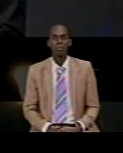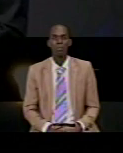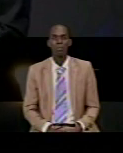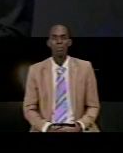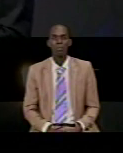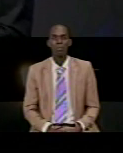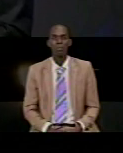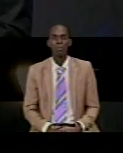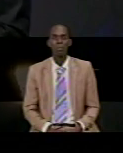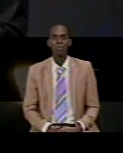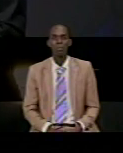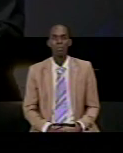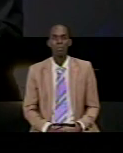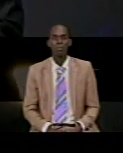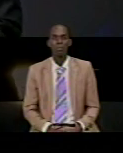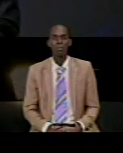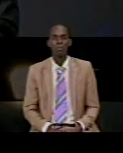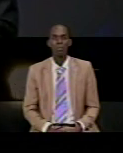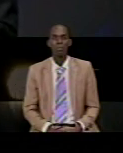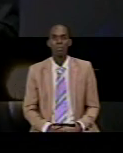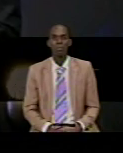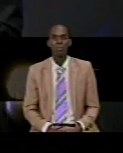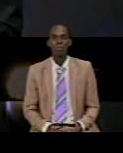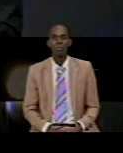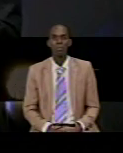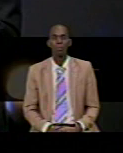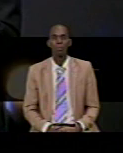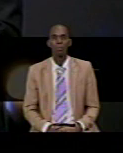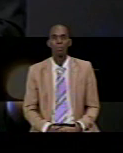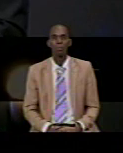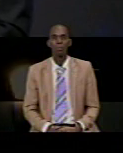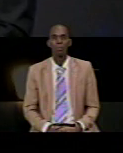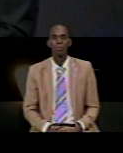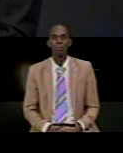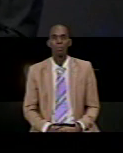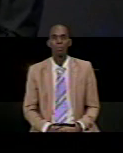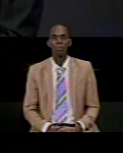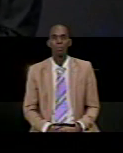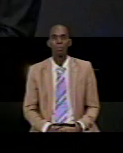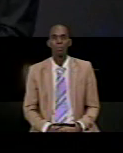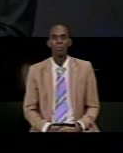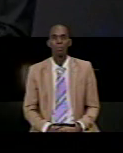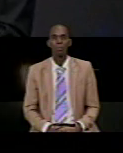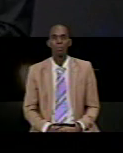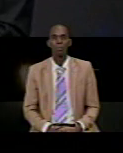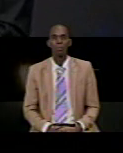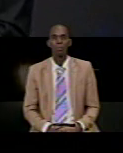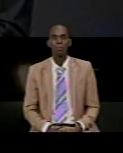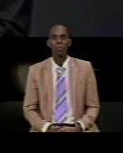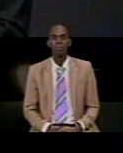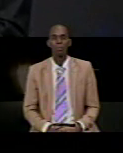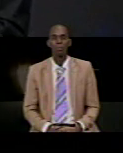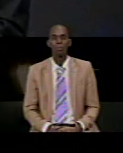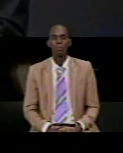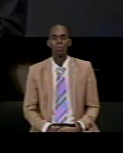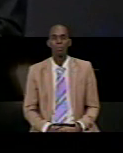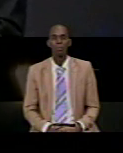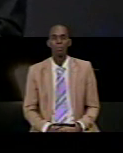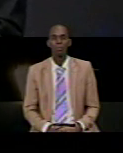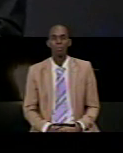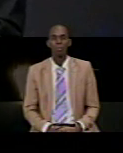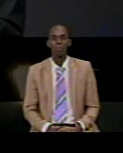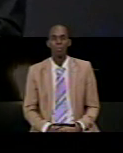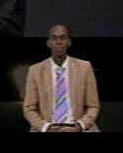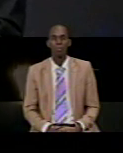He abides with us here and with all who we trust and obey. Not a shadow can rise, not a